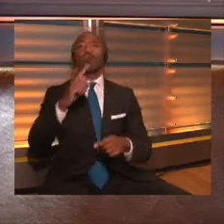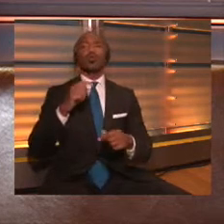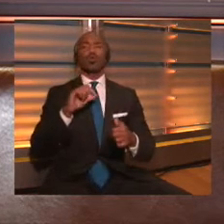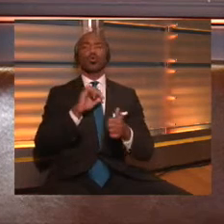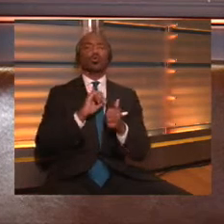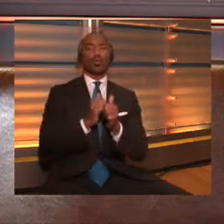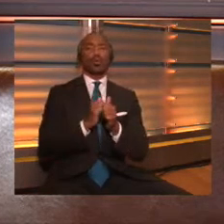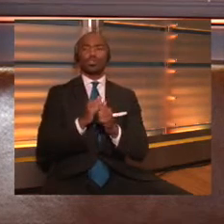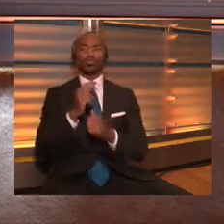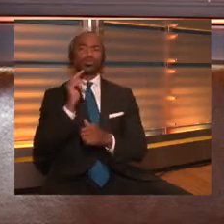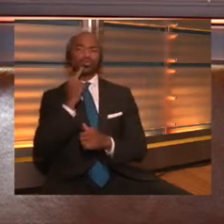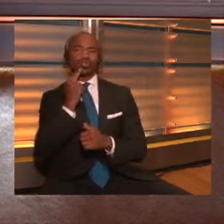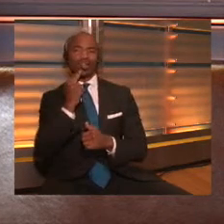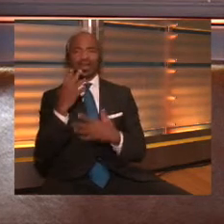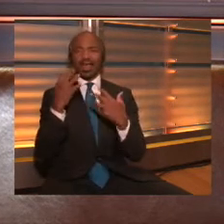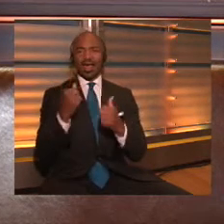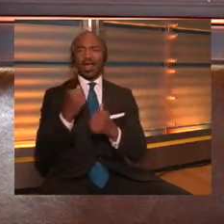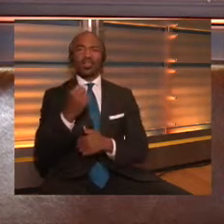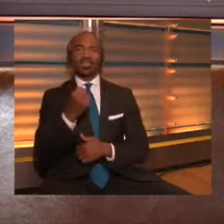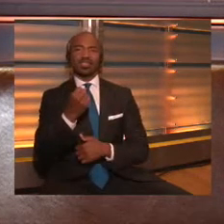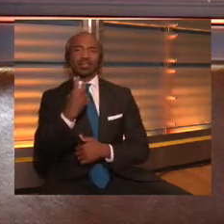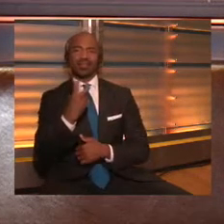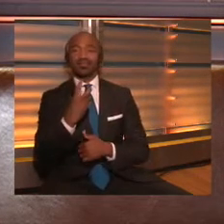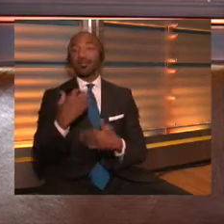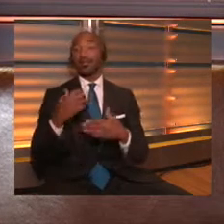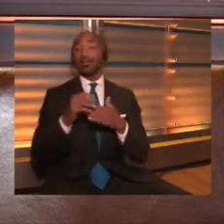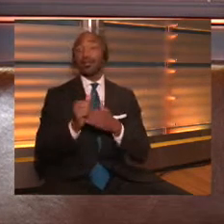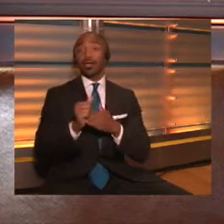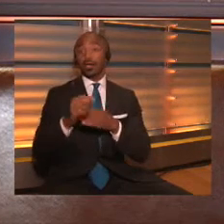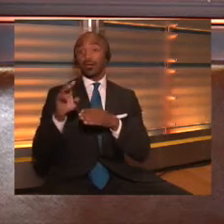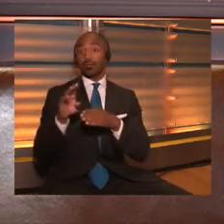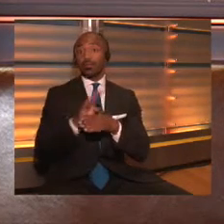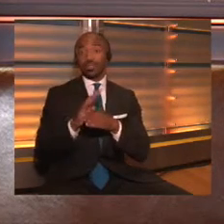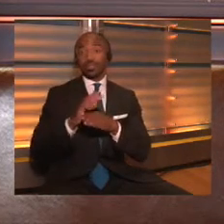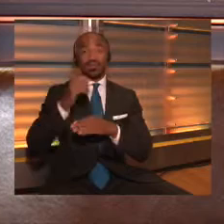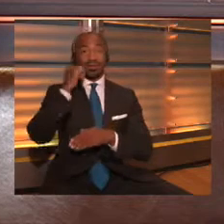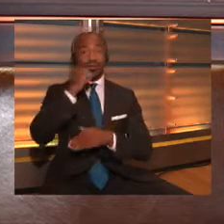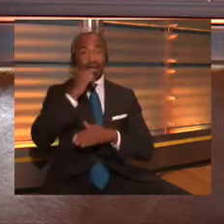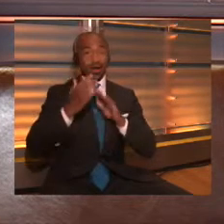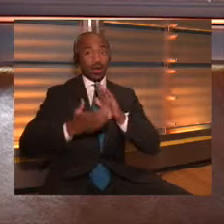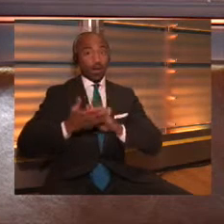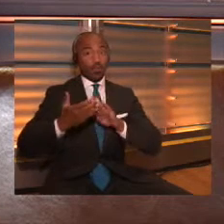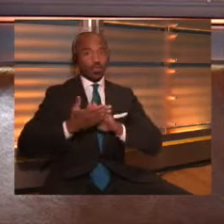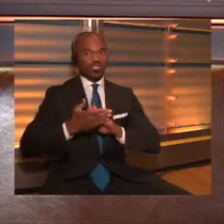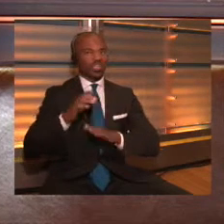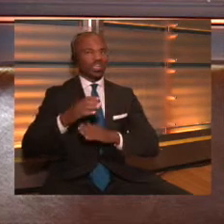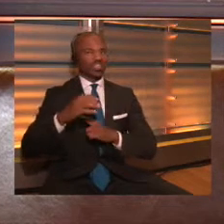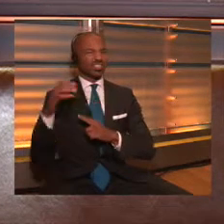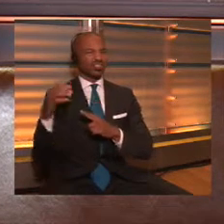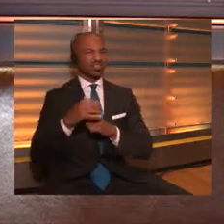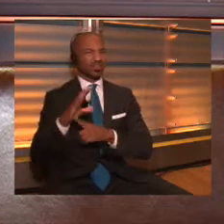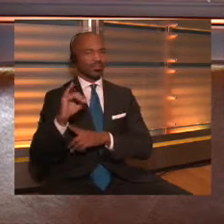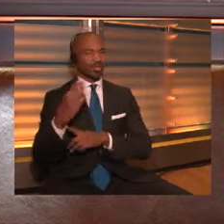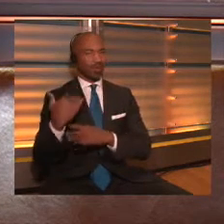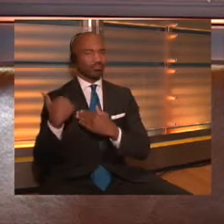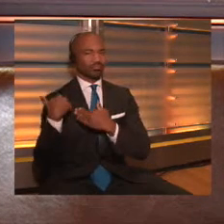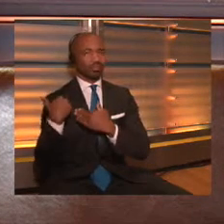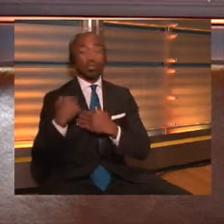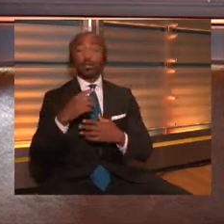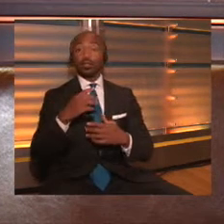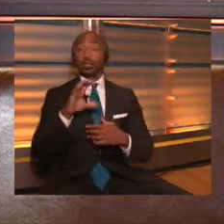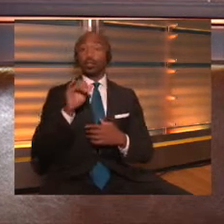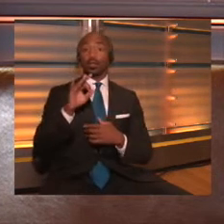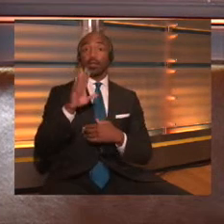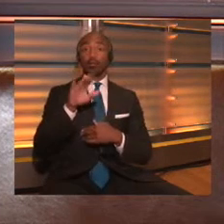snacks category while leading the company's day-to-day business operations is what he does best. He has grown Cliff